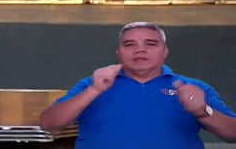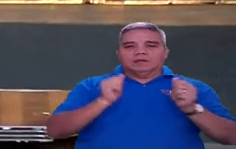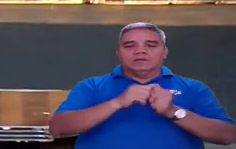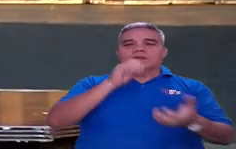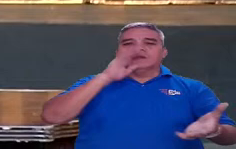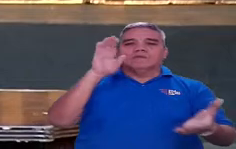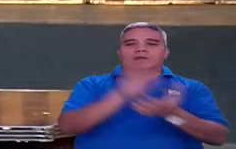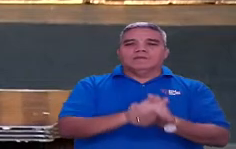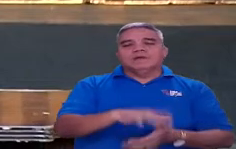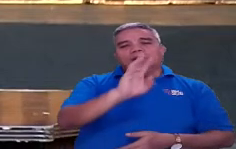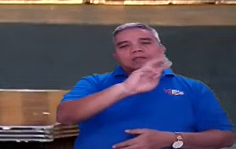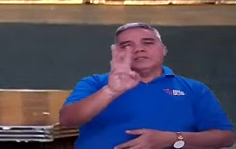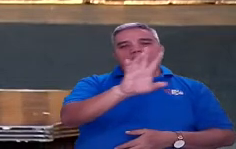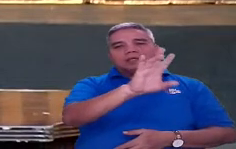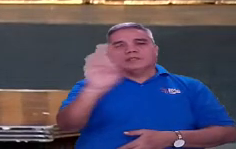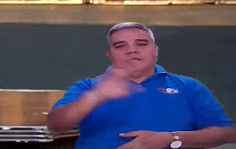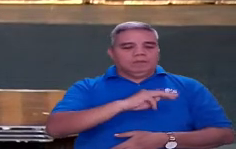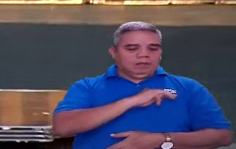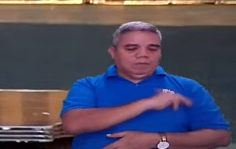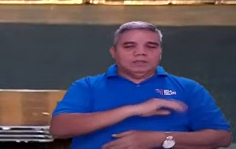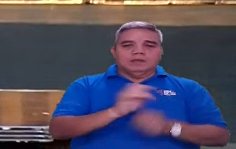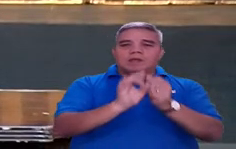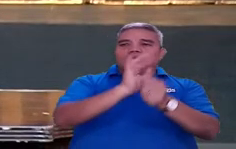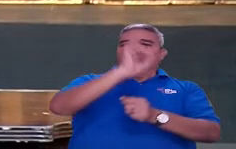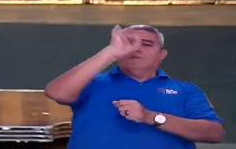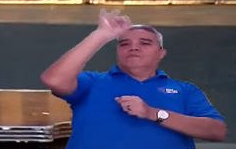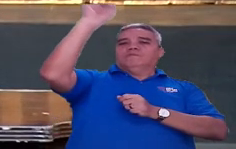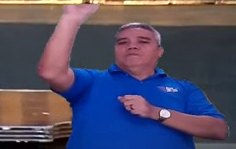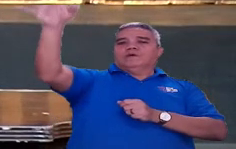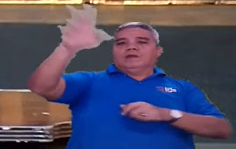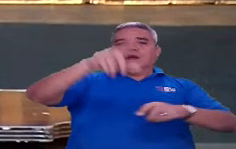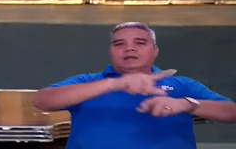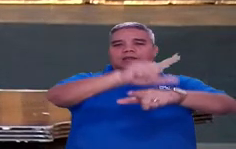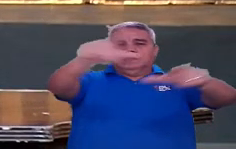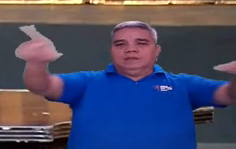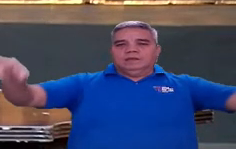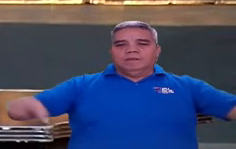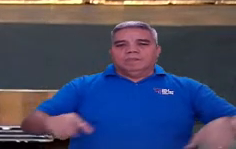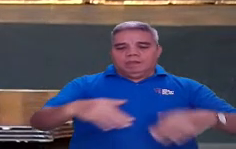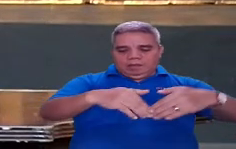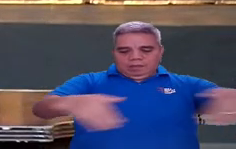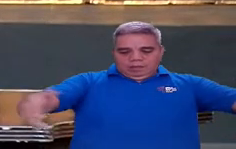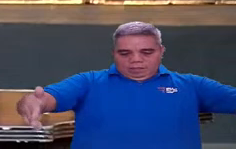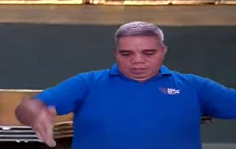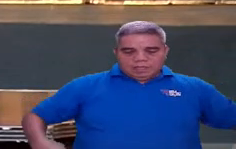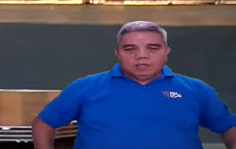wives, 67 missionaries to the foreign land, and then single missionary,